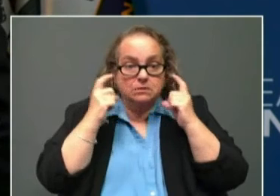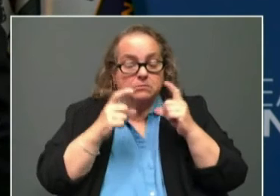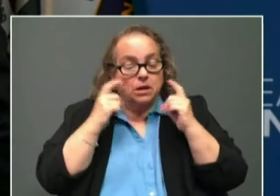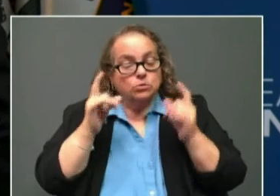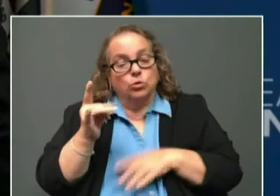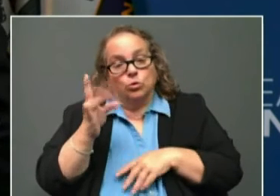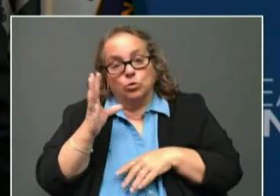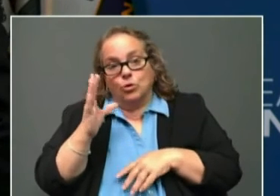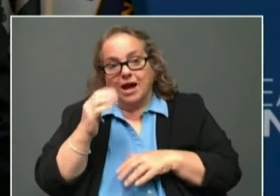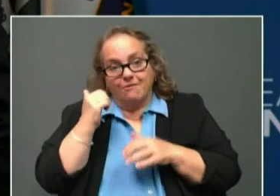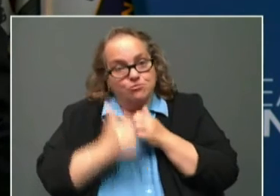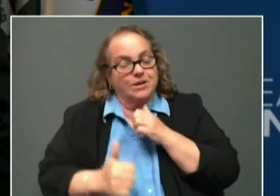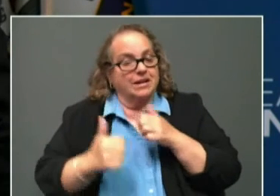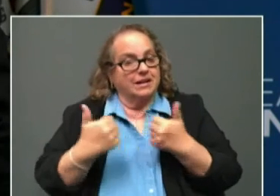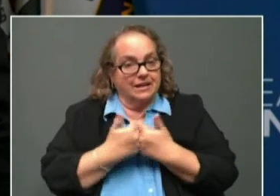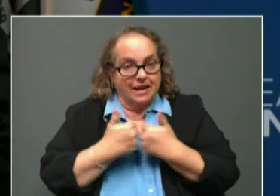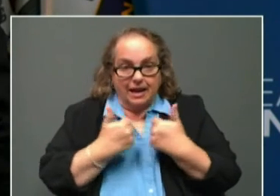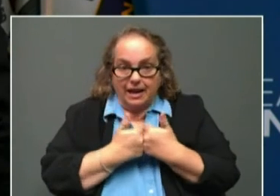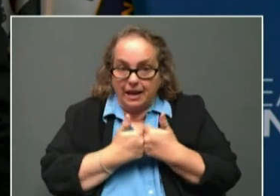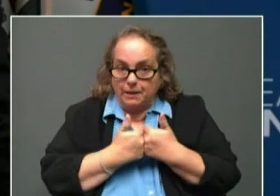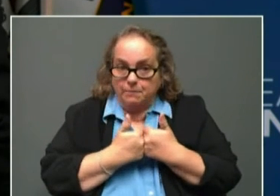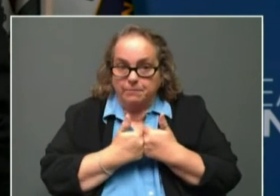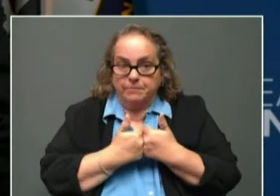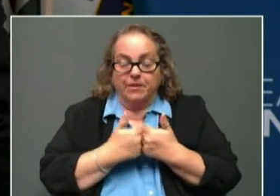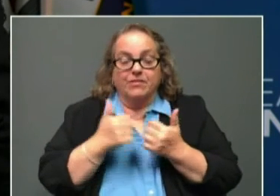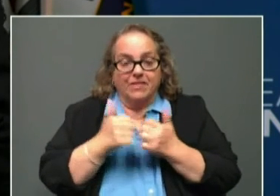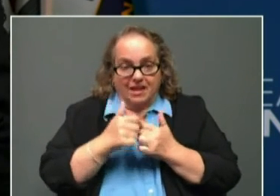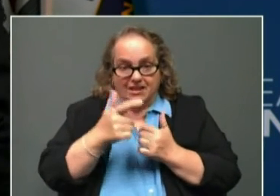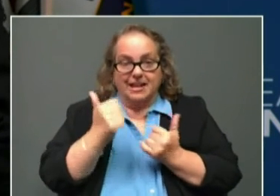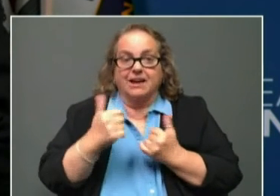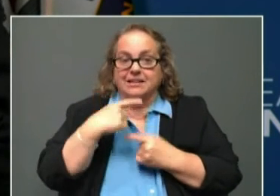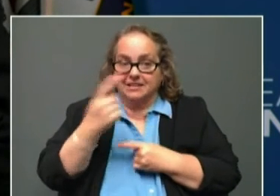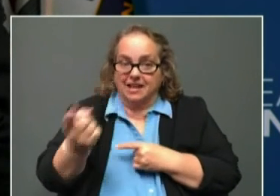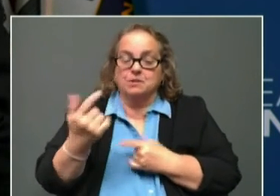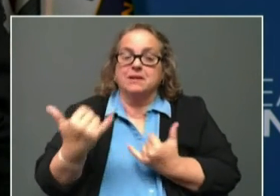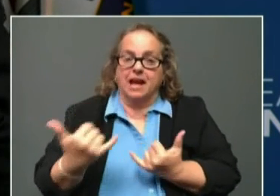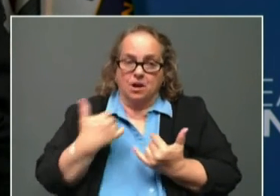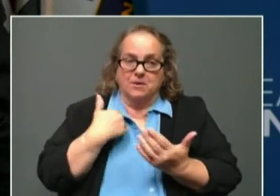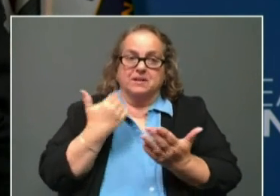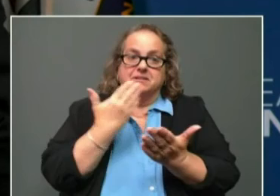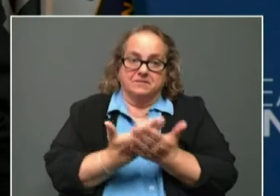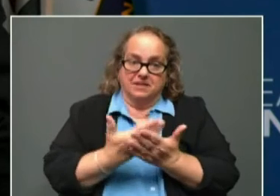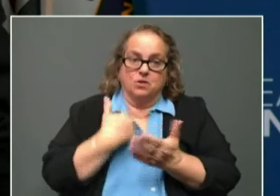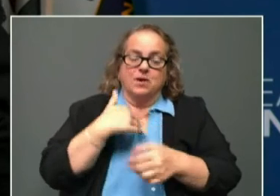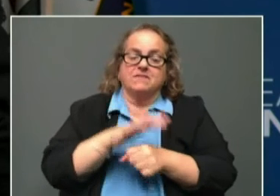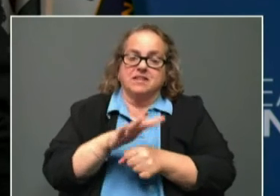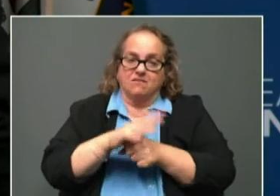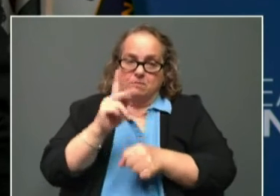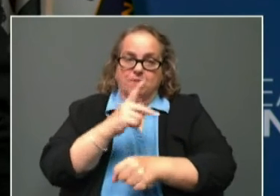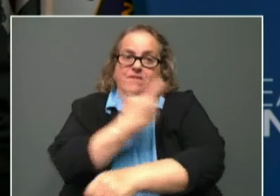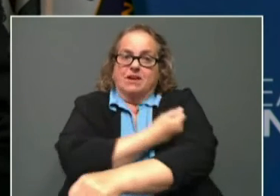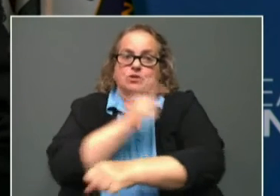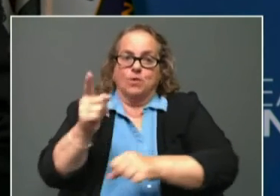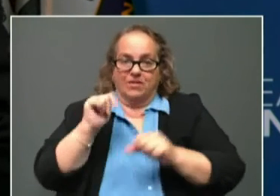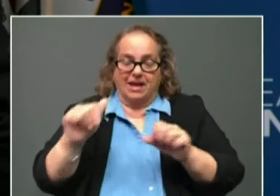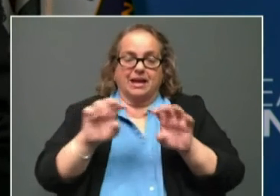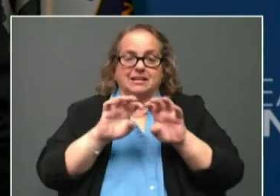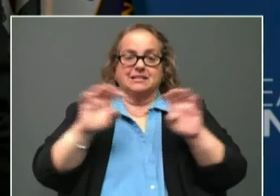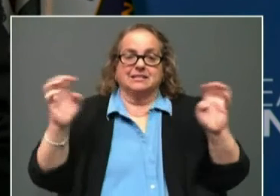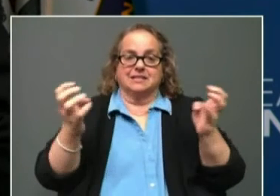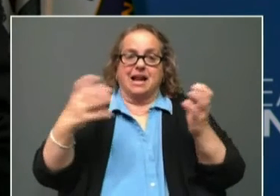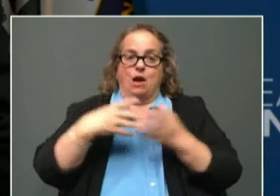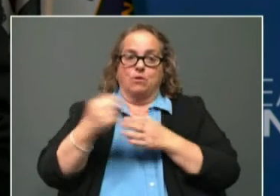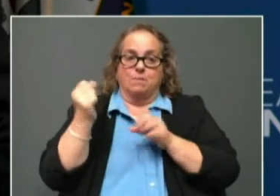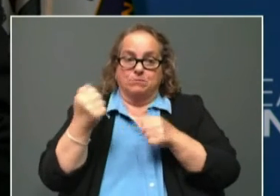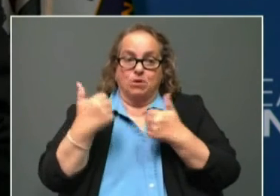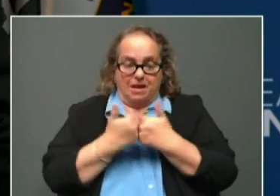and every one of those games, that we've reached the point now where we have enough people vaccinated where they can take them off, given that